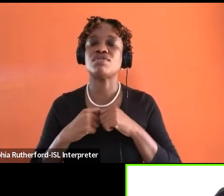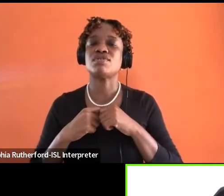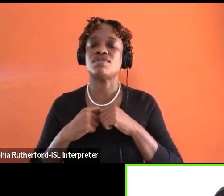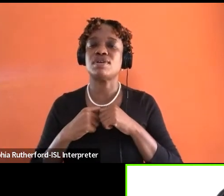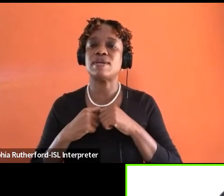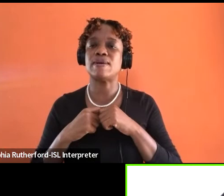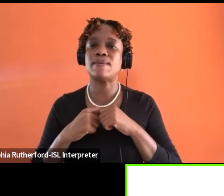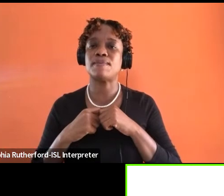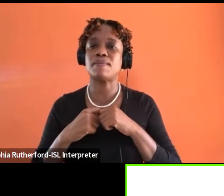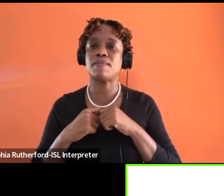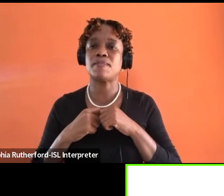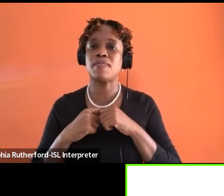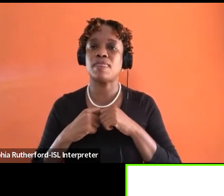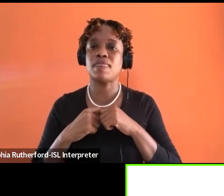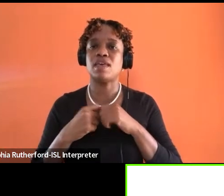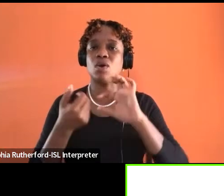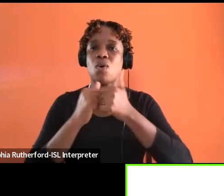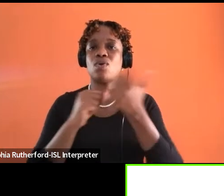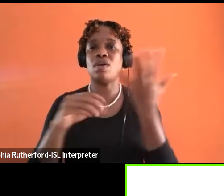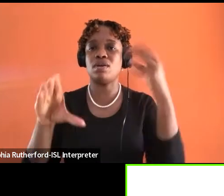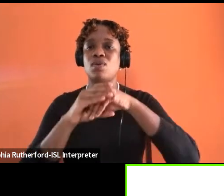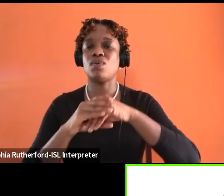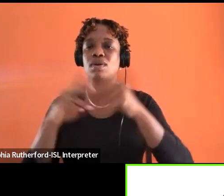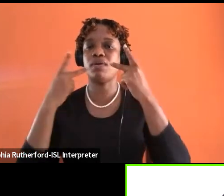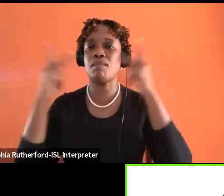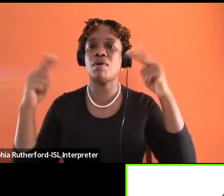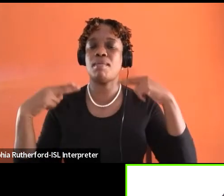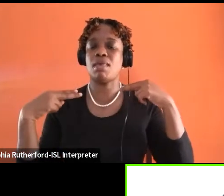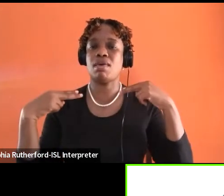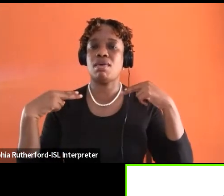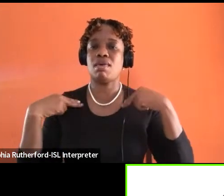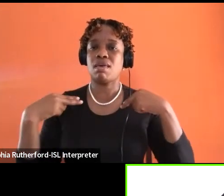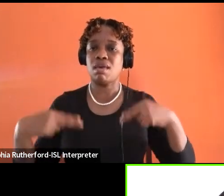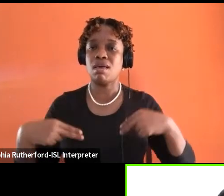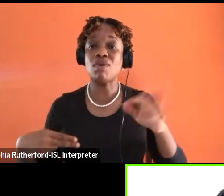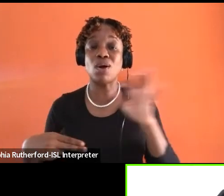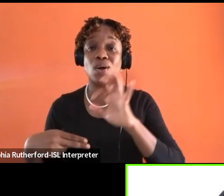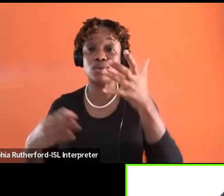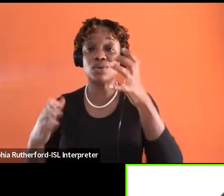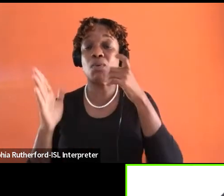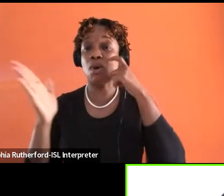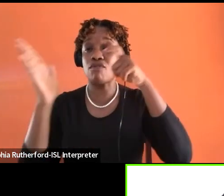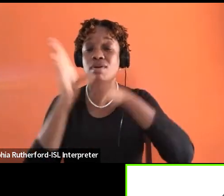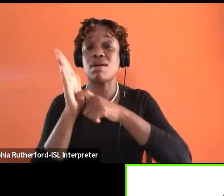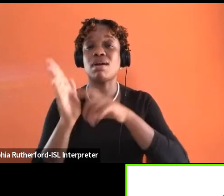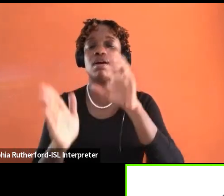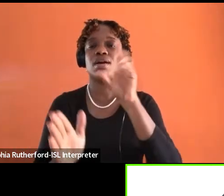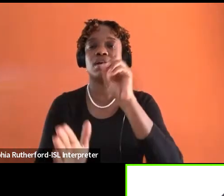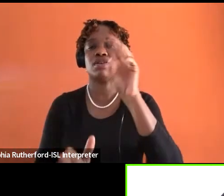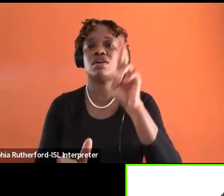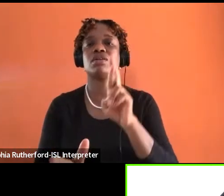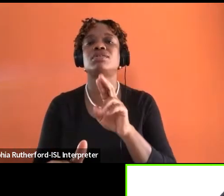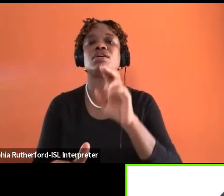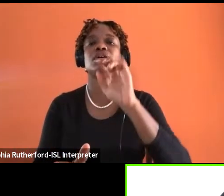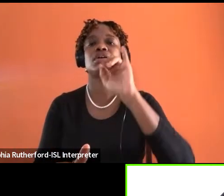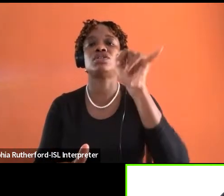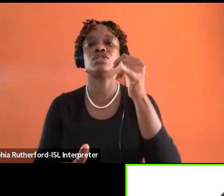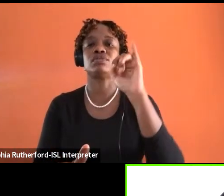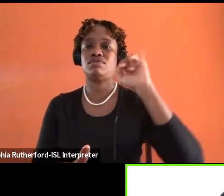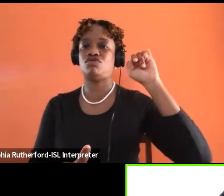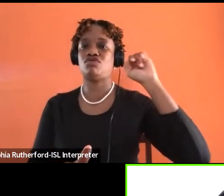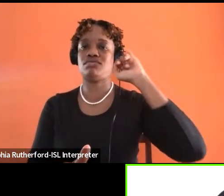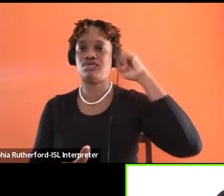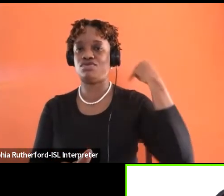public health. And I also want to recognize Dr. Theon Jones, who is the head of the UWI